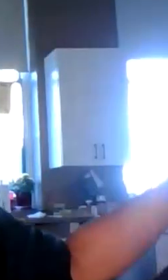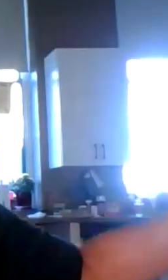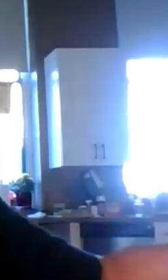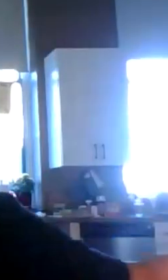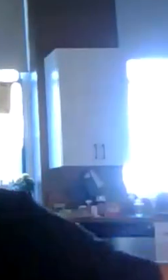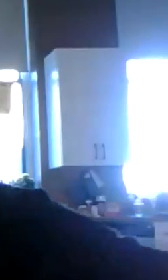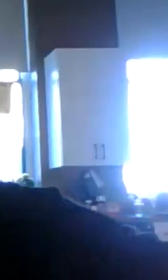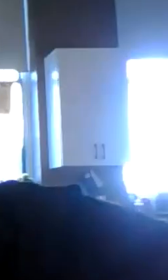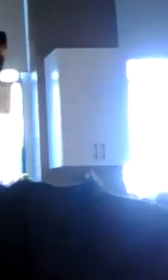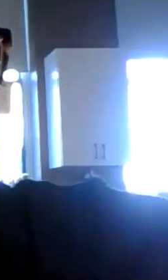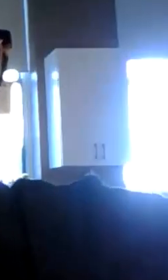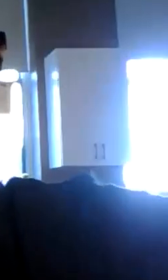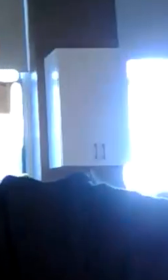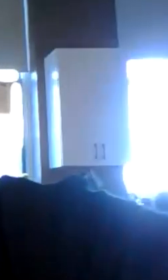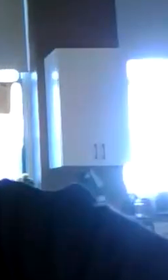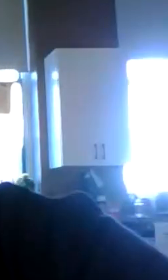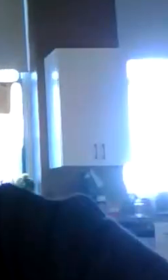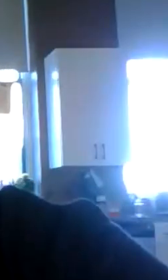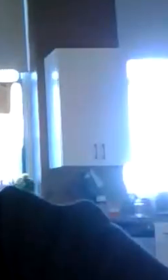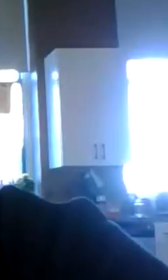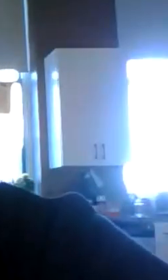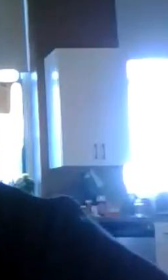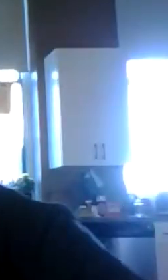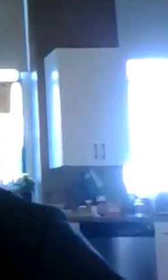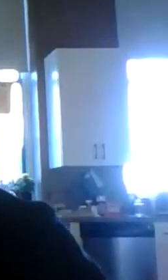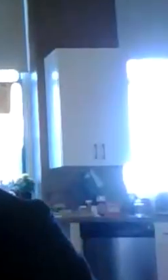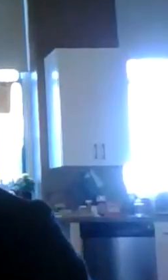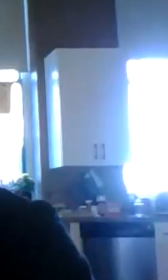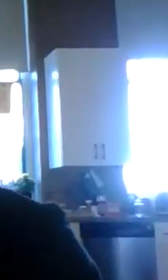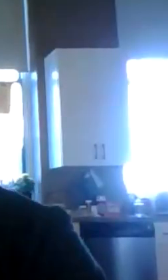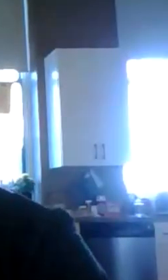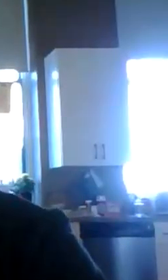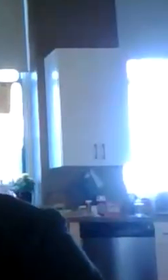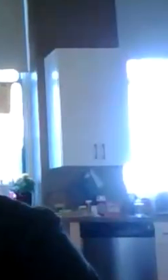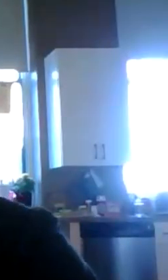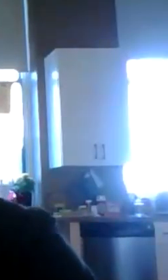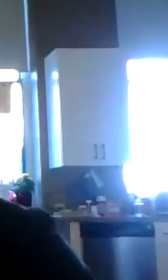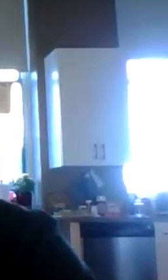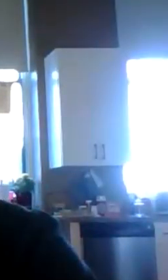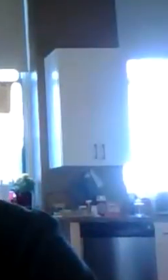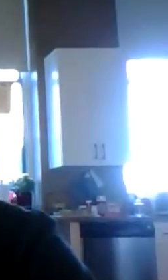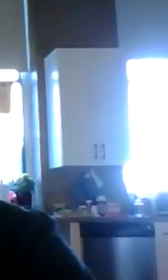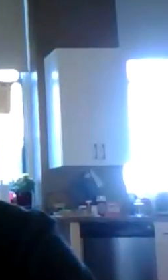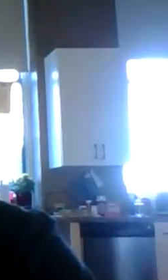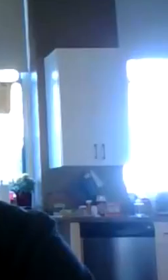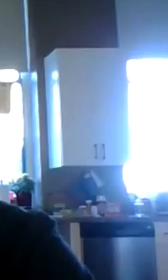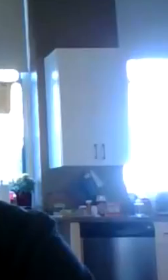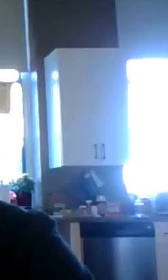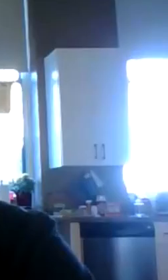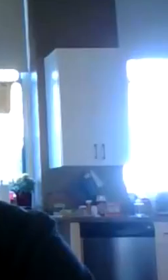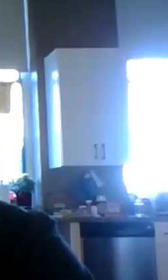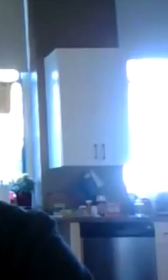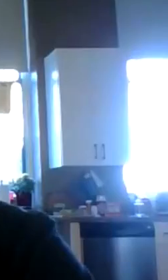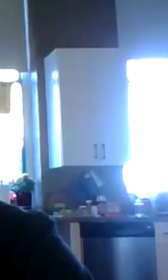the program at the end where you can get those T-shirts, or you can find out more about who we are in